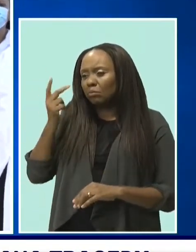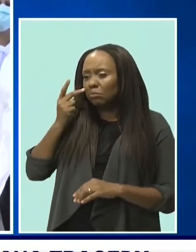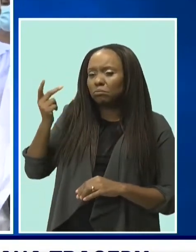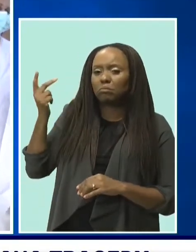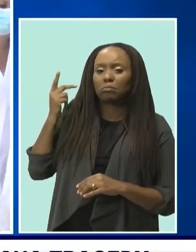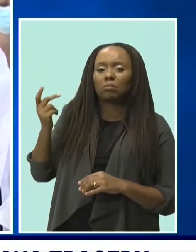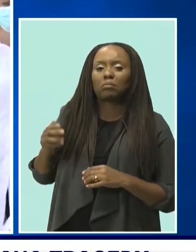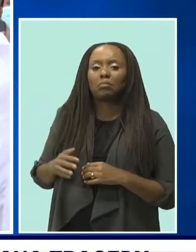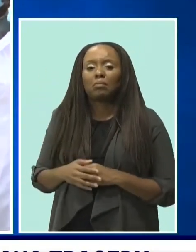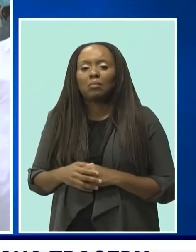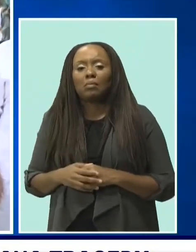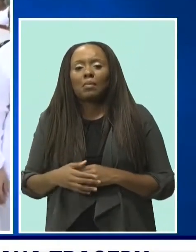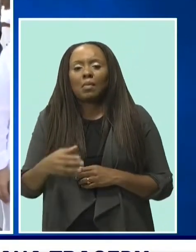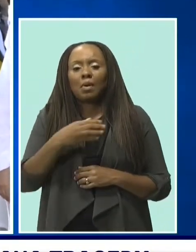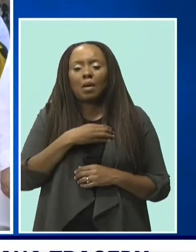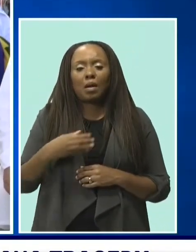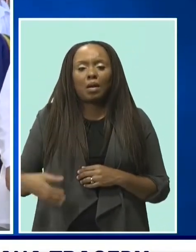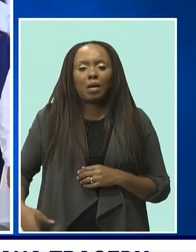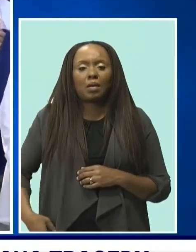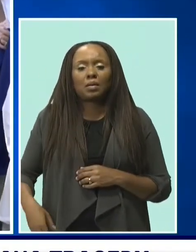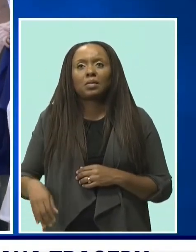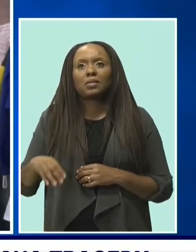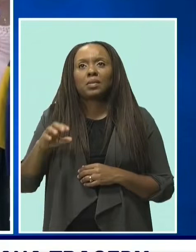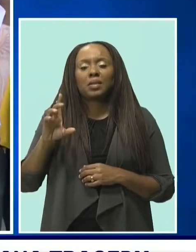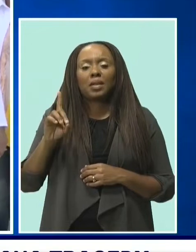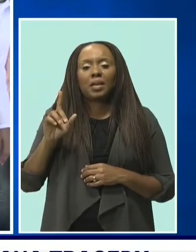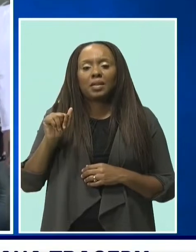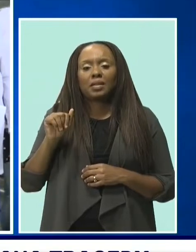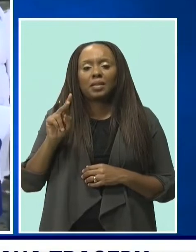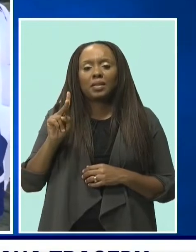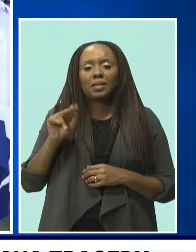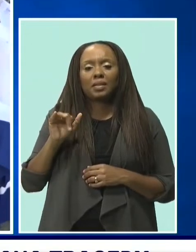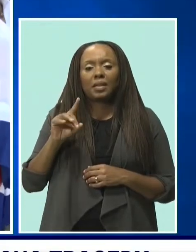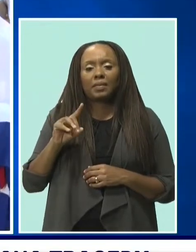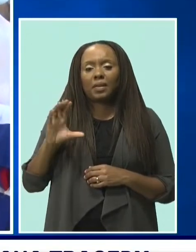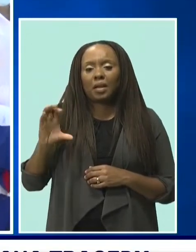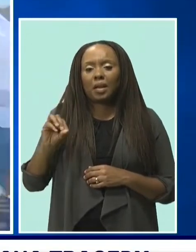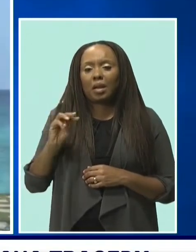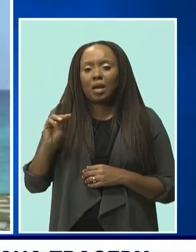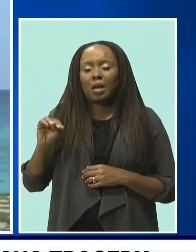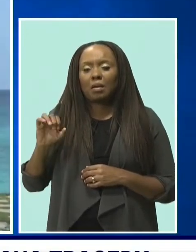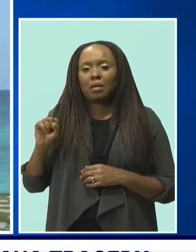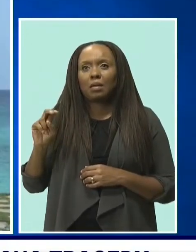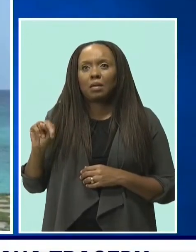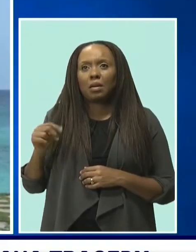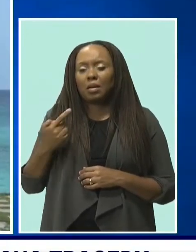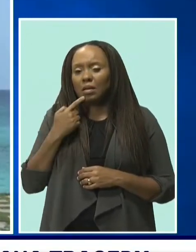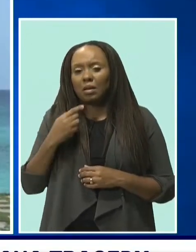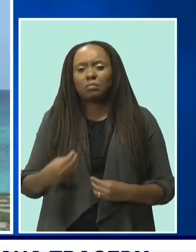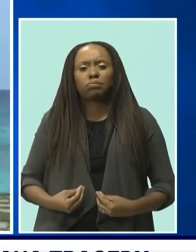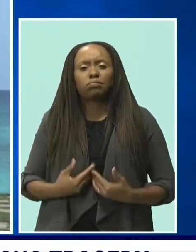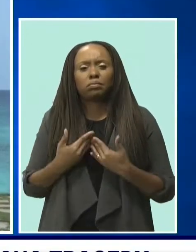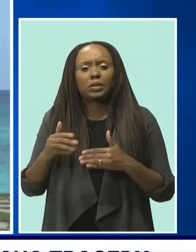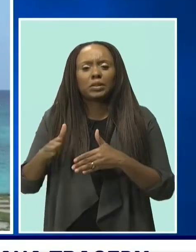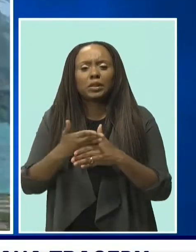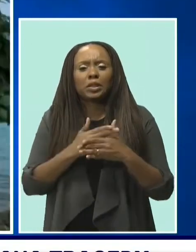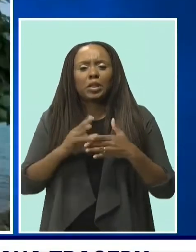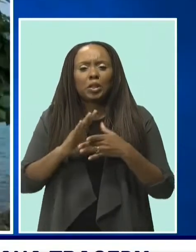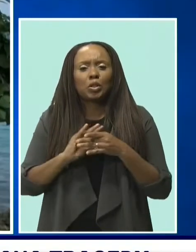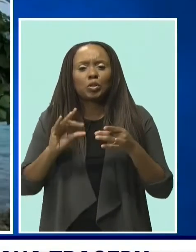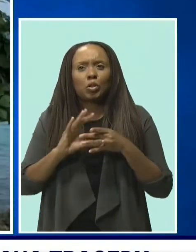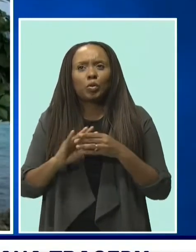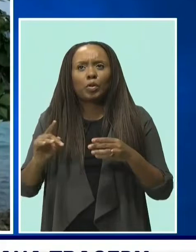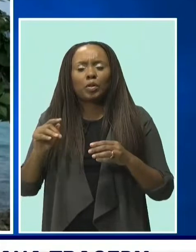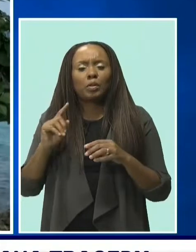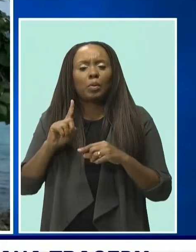during the commemorative ceremony, Ambassador to CARICOM David Comachon said he was inspired to share the stories of those who perished in his book, The